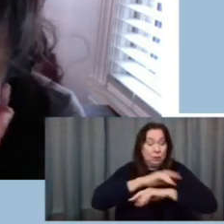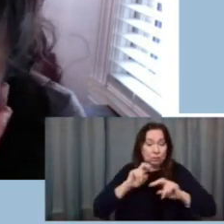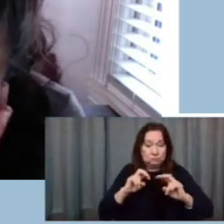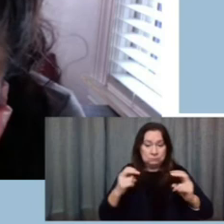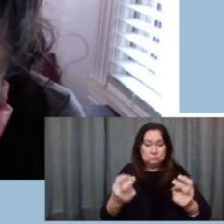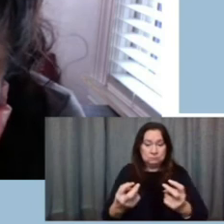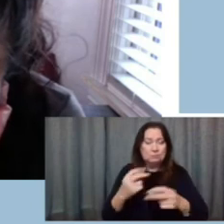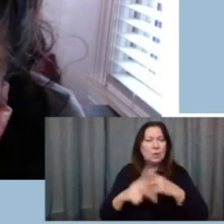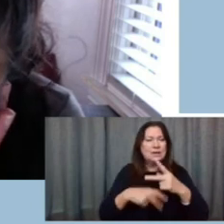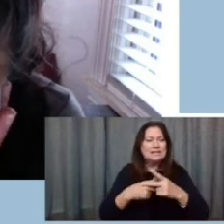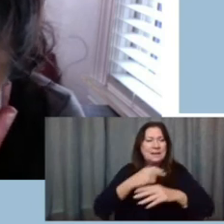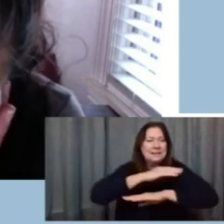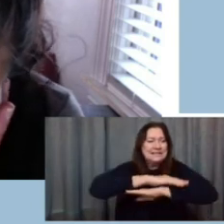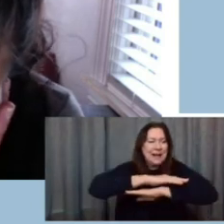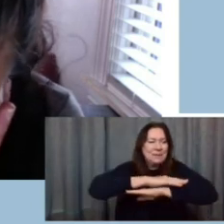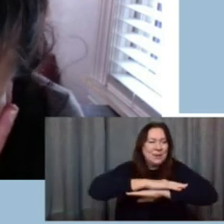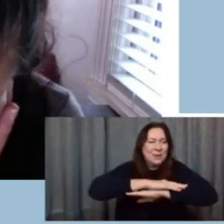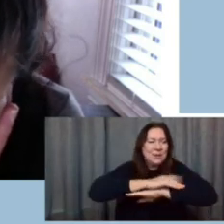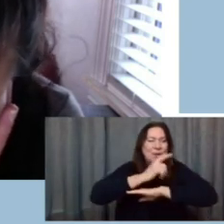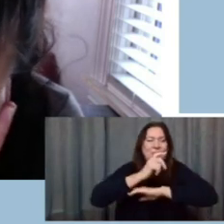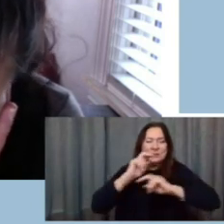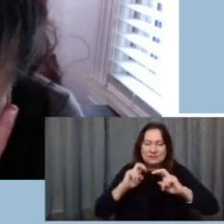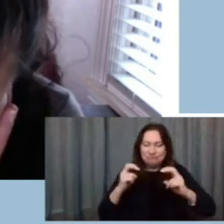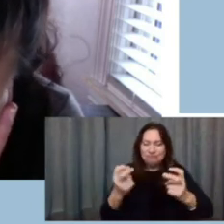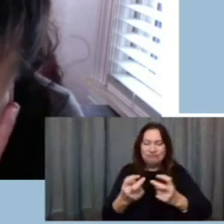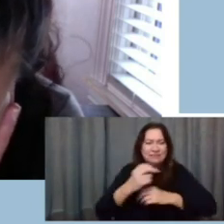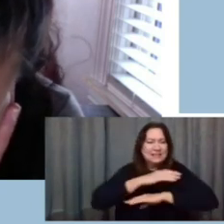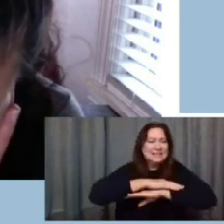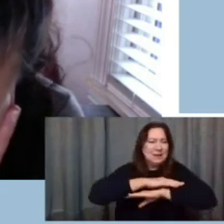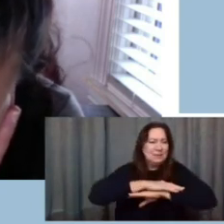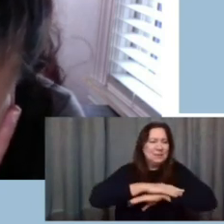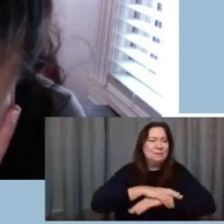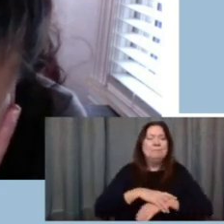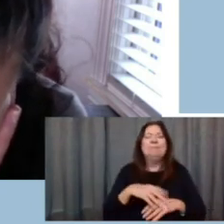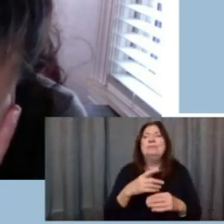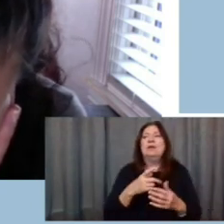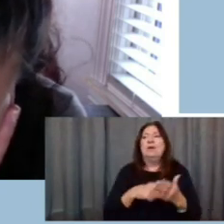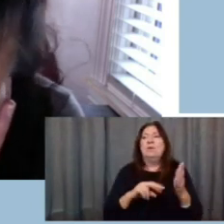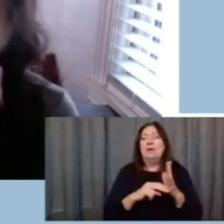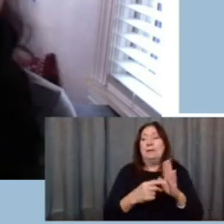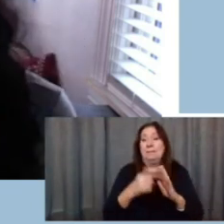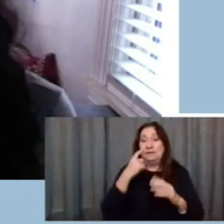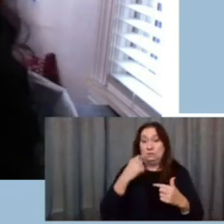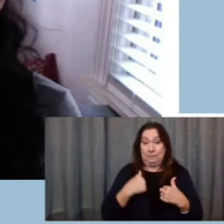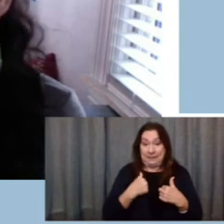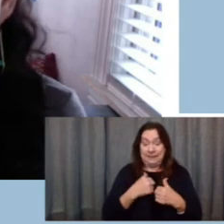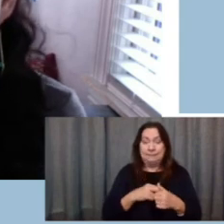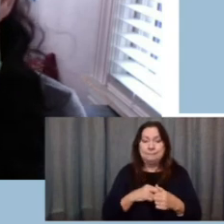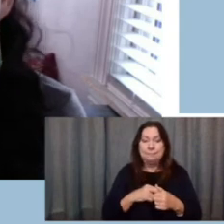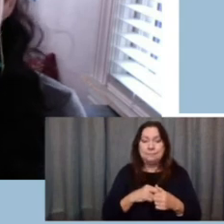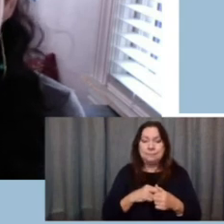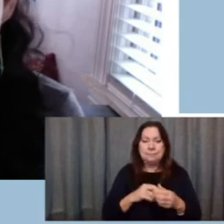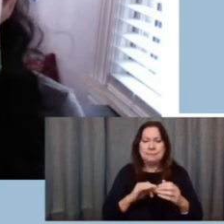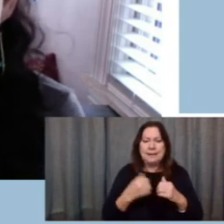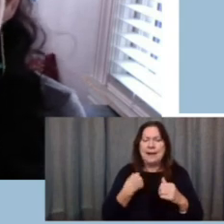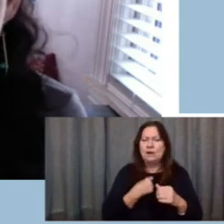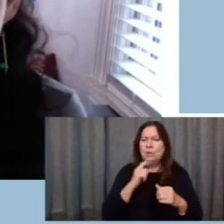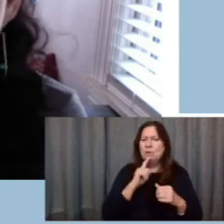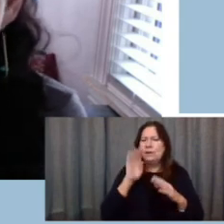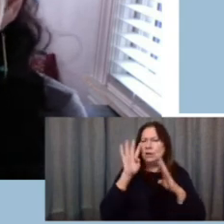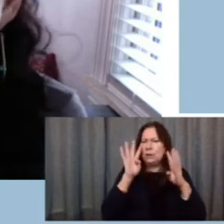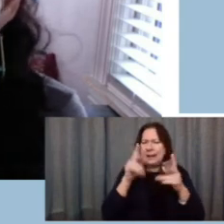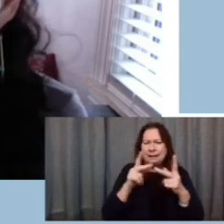it? And so part of what that has meant for me is how are we actually creating spaces